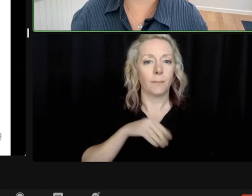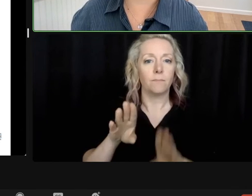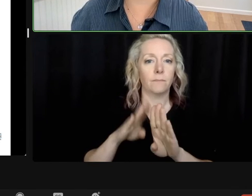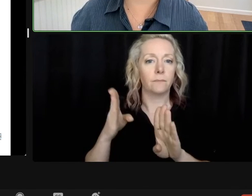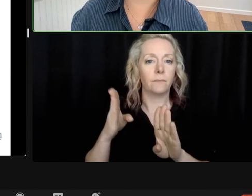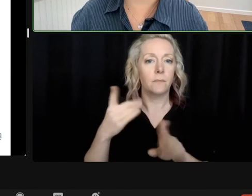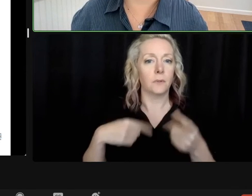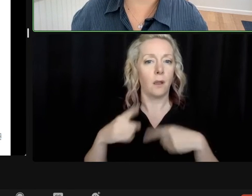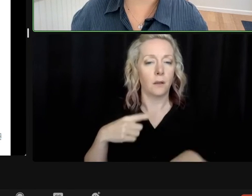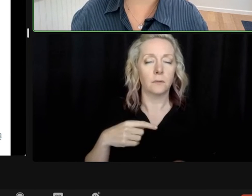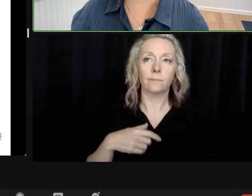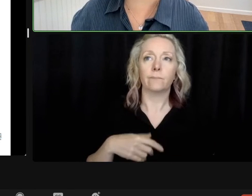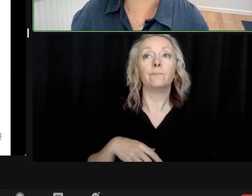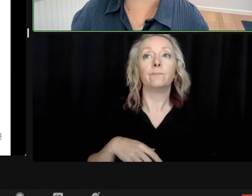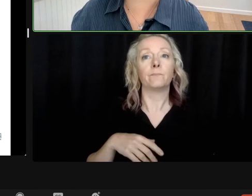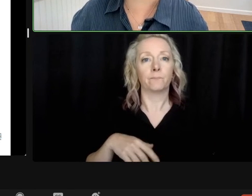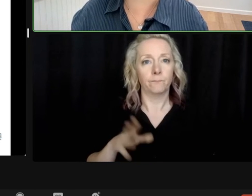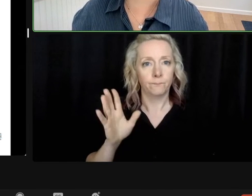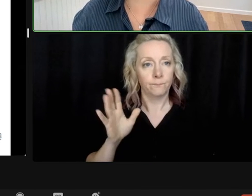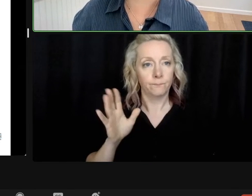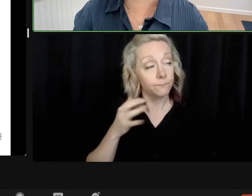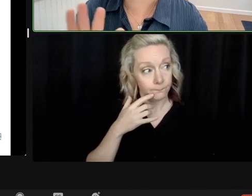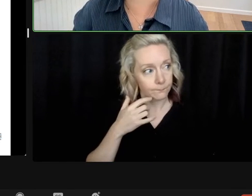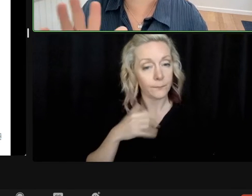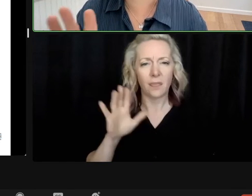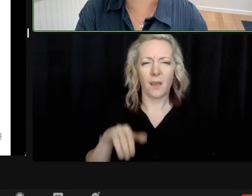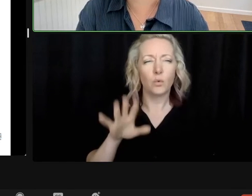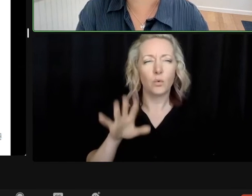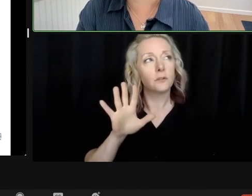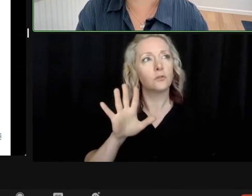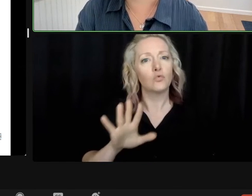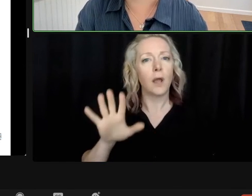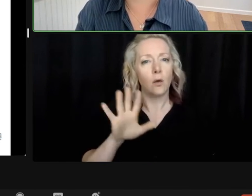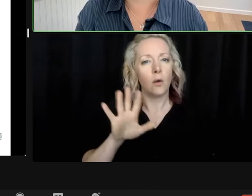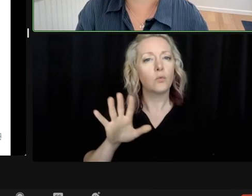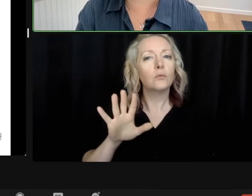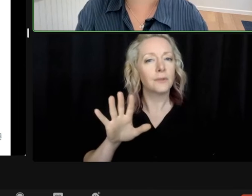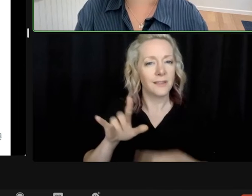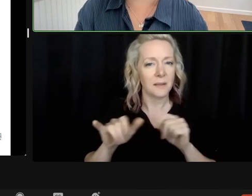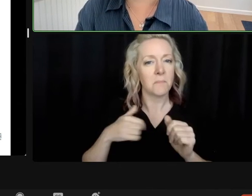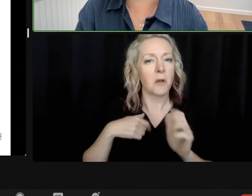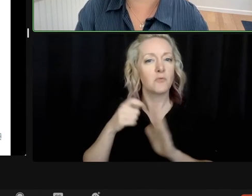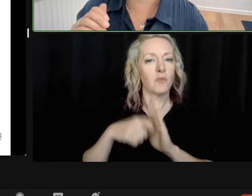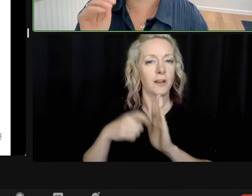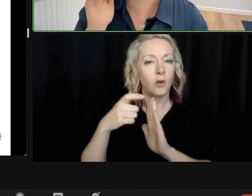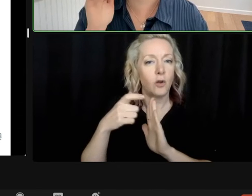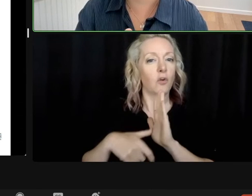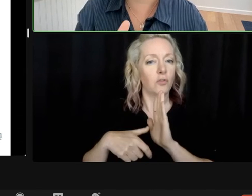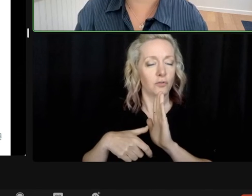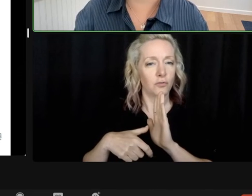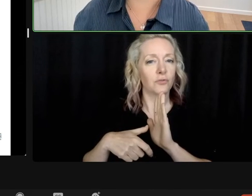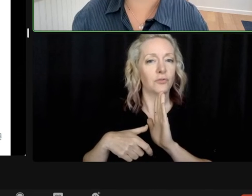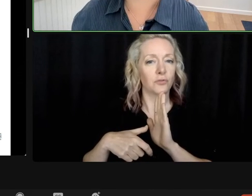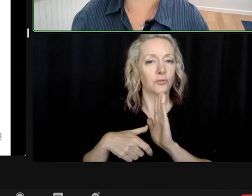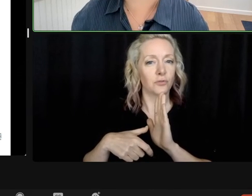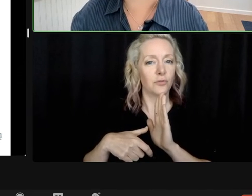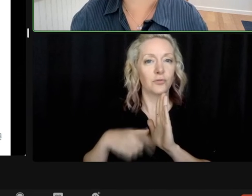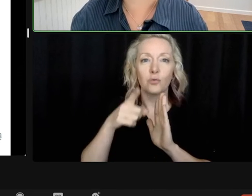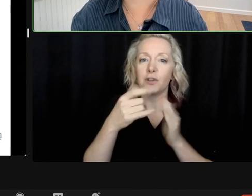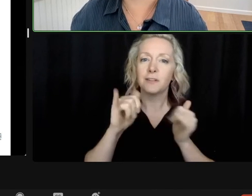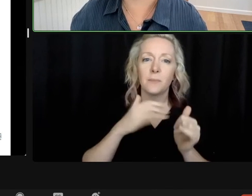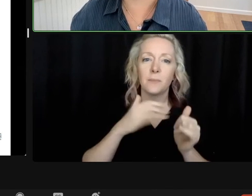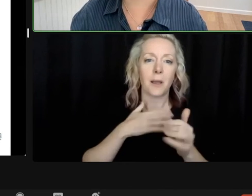So anyways, that was so this was right around the time Maurice and I were writing that article. So that's why she continues to be